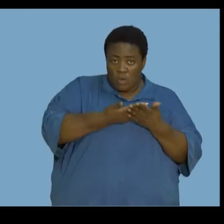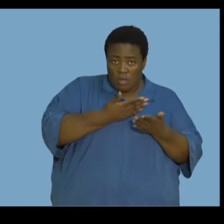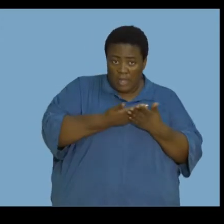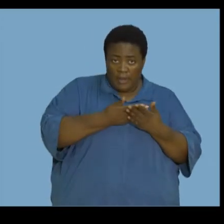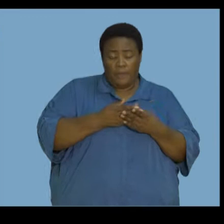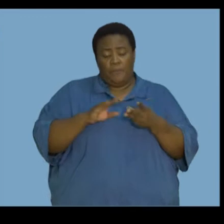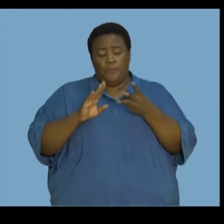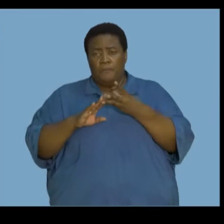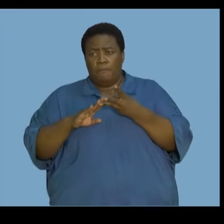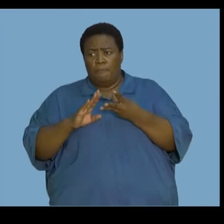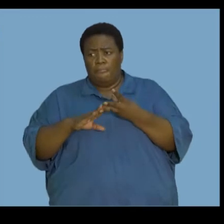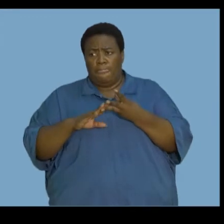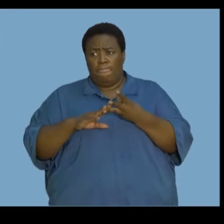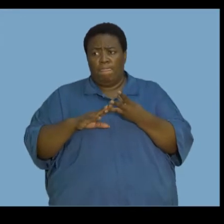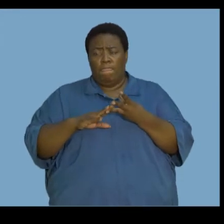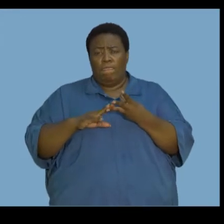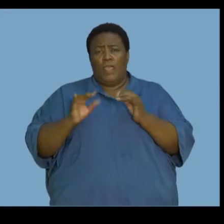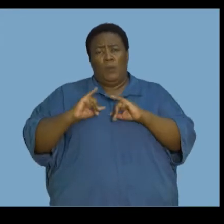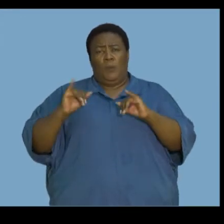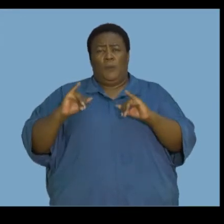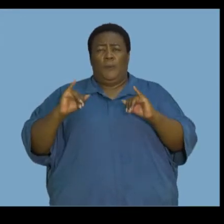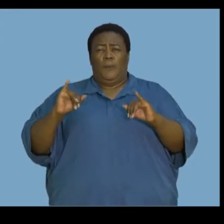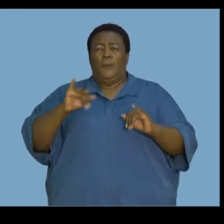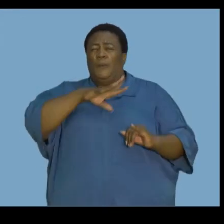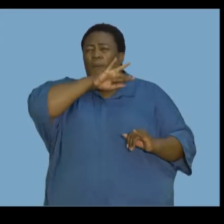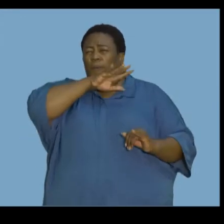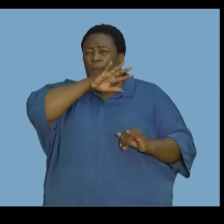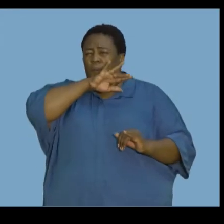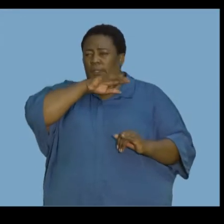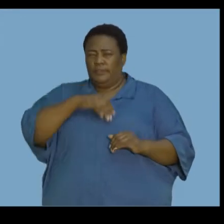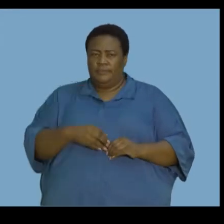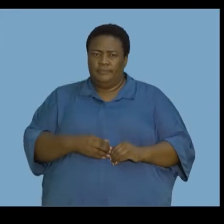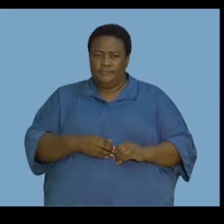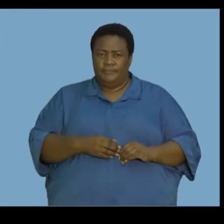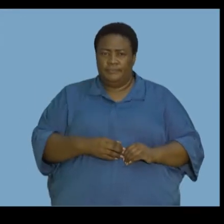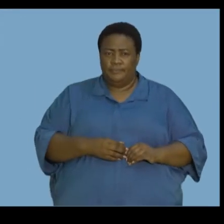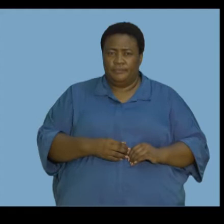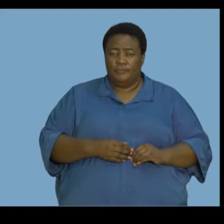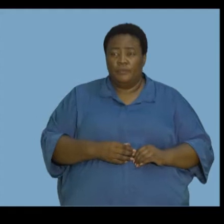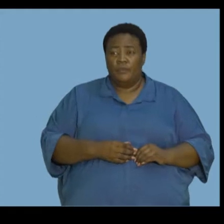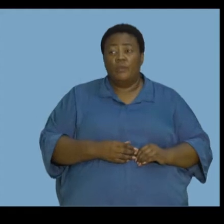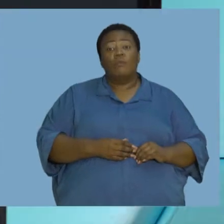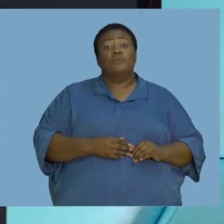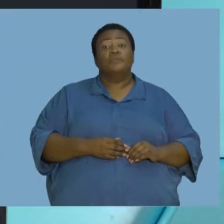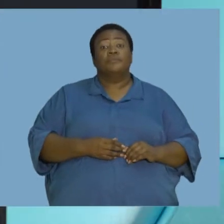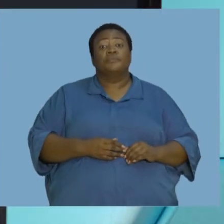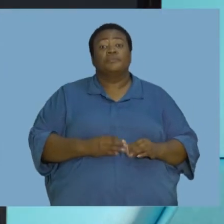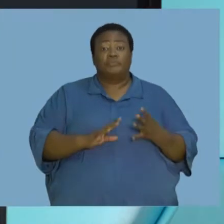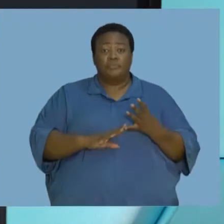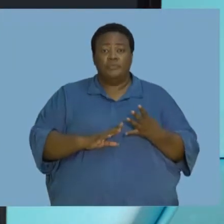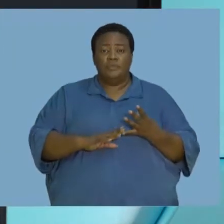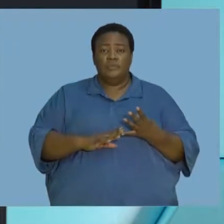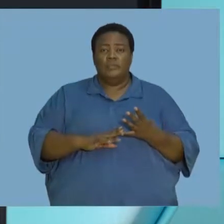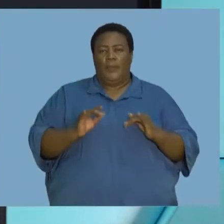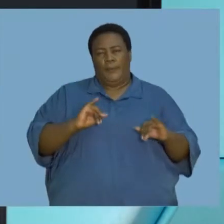stream; C, severely polluted; D, polluted. And so from